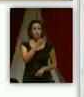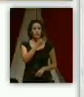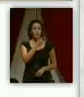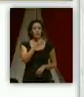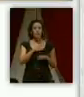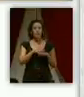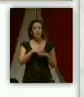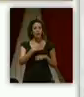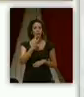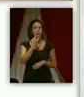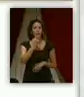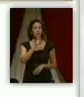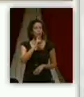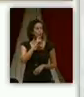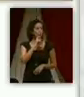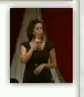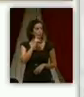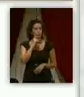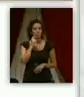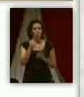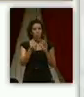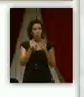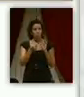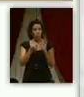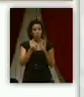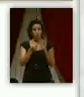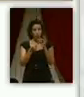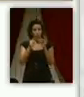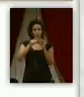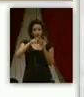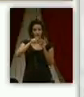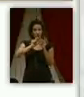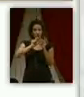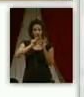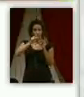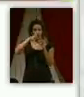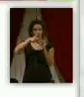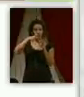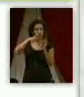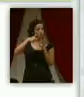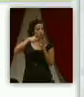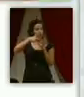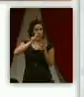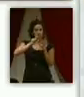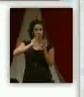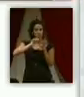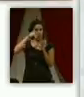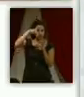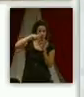I need to introduce my nail into this little hole in order to open this thing